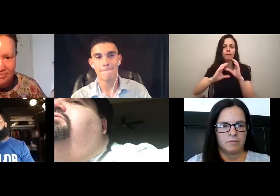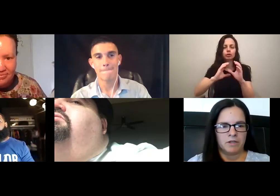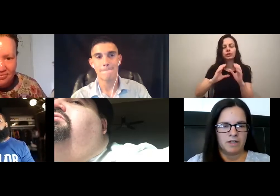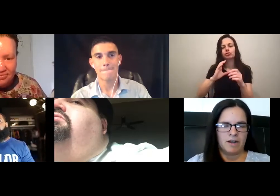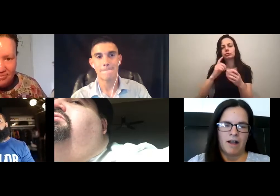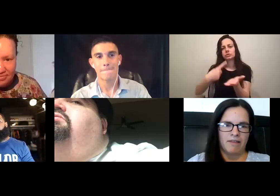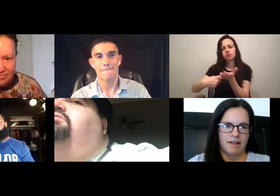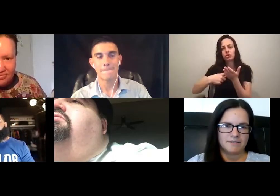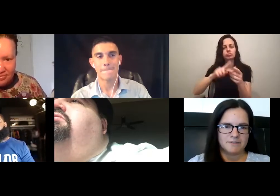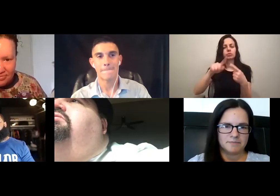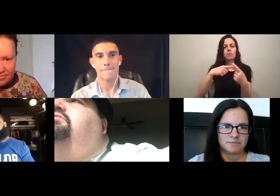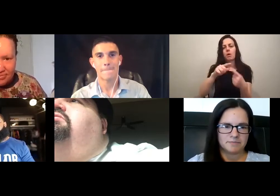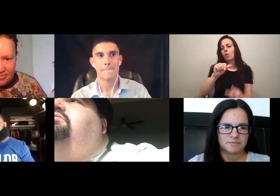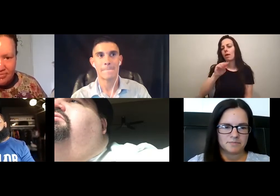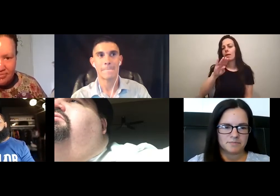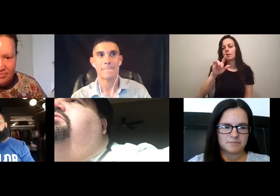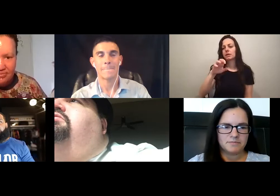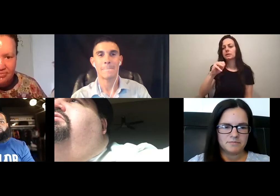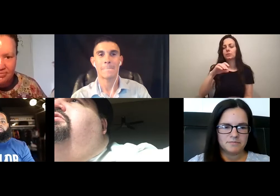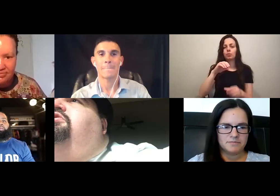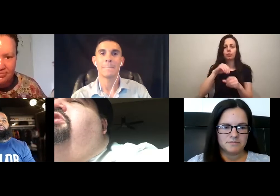for our community and our allies?